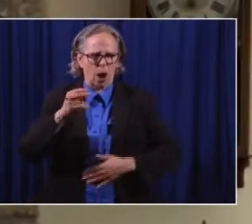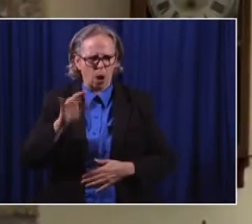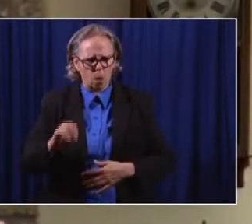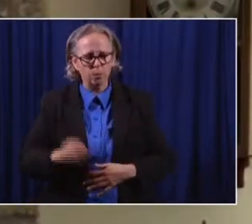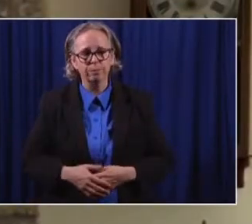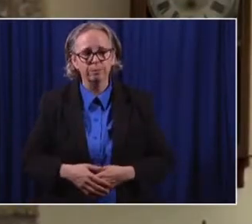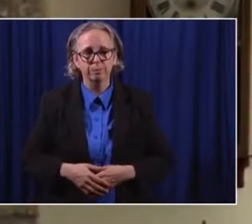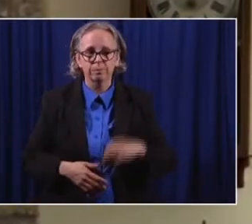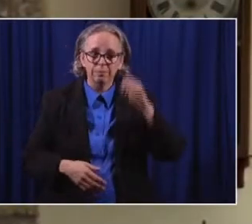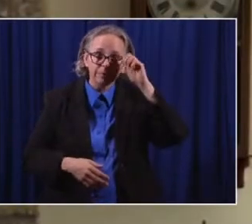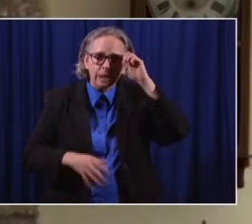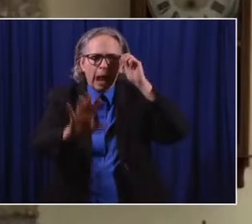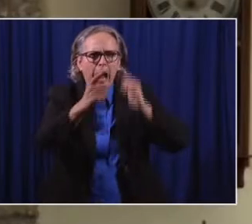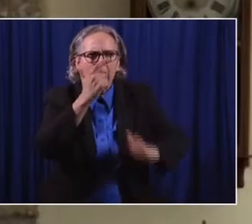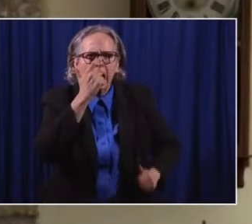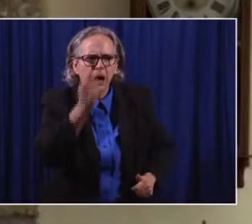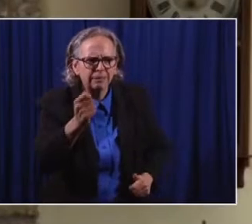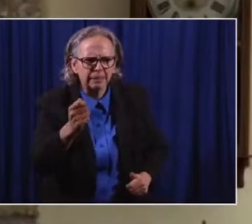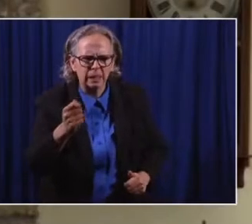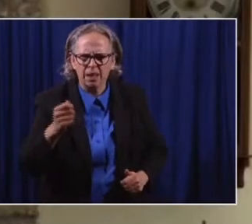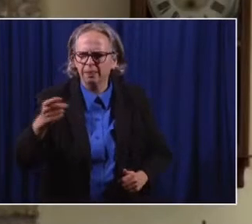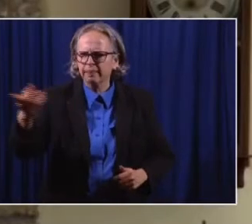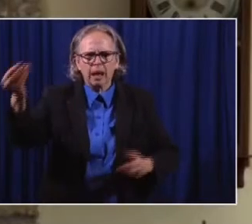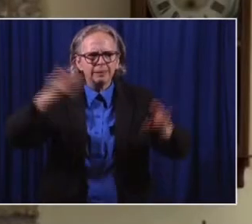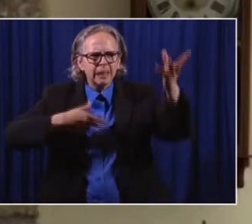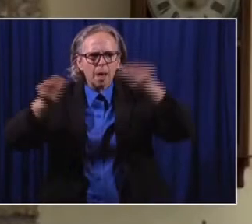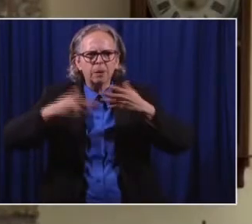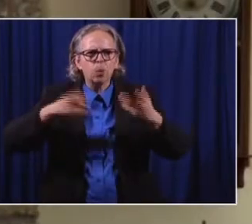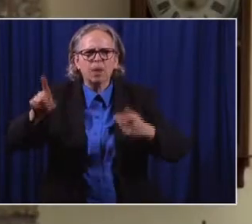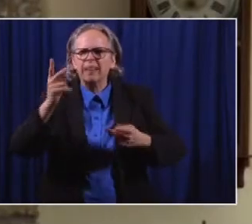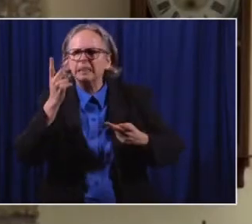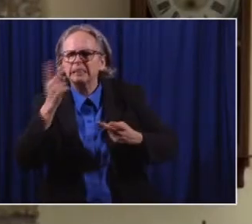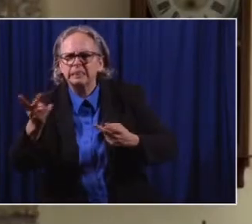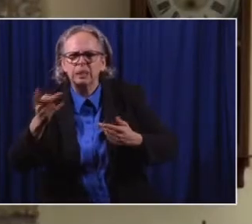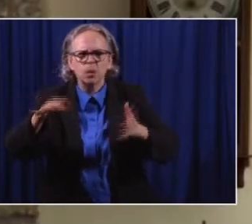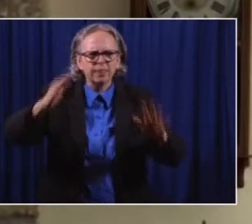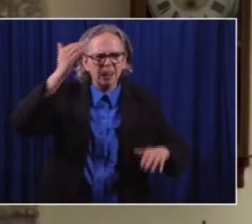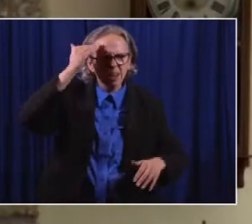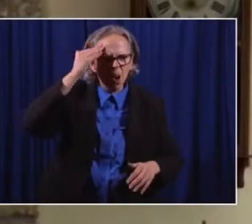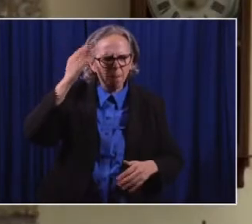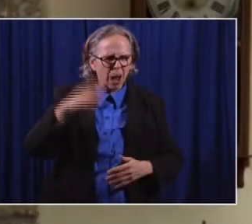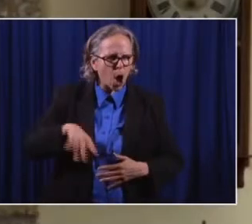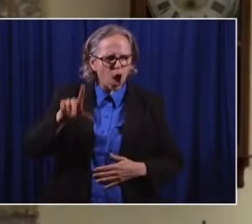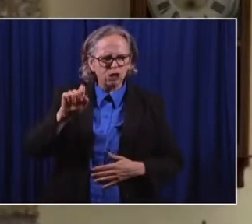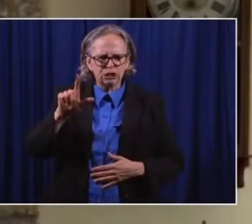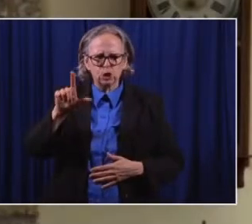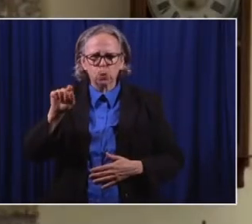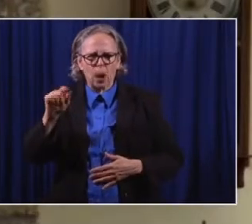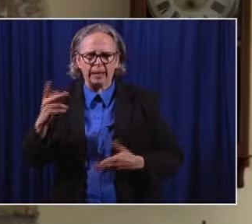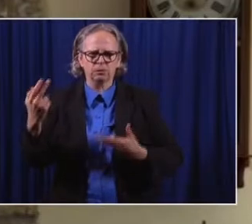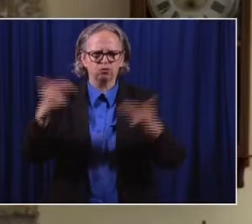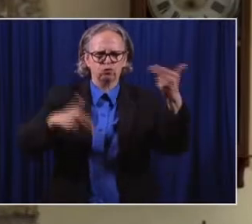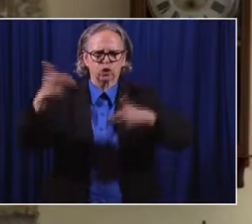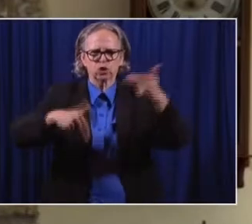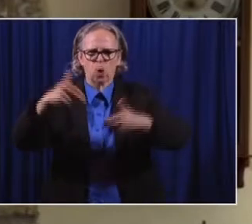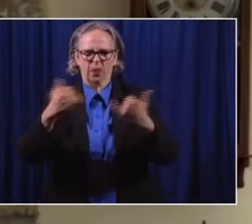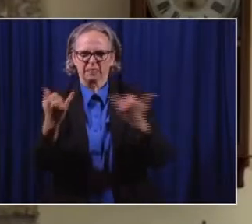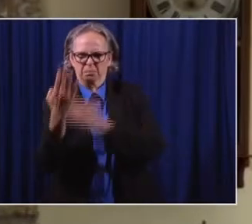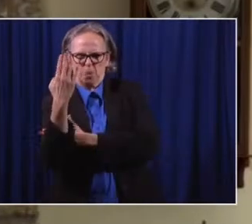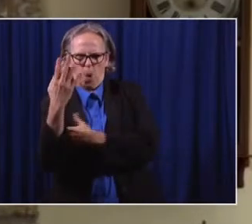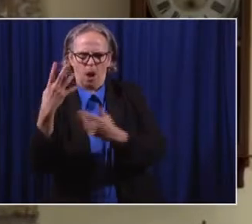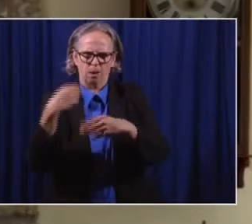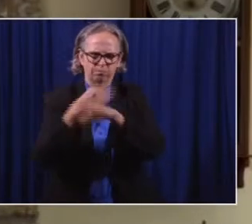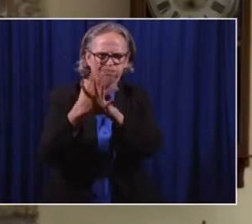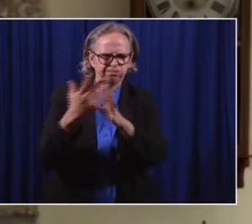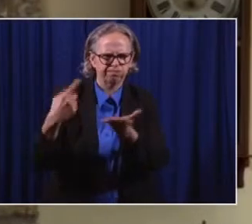they kind of give me a report. And we went through a number of them. I think we had 120 on this morning, something like that, from different